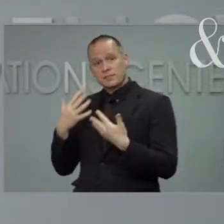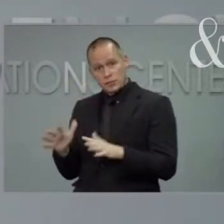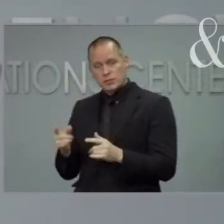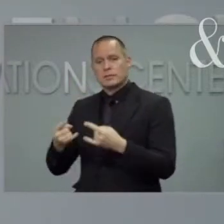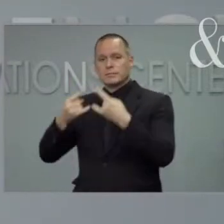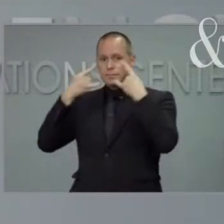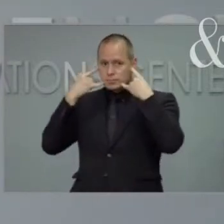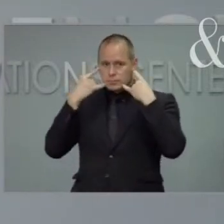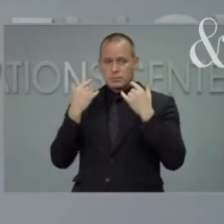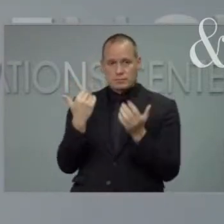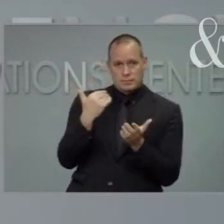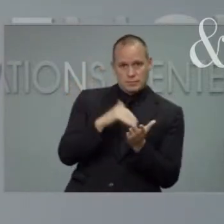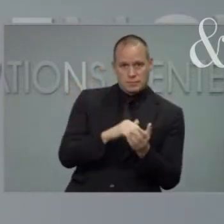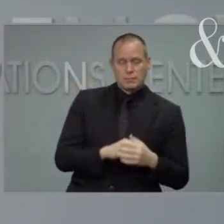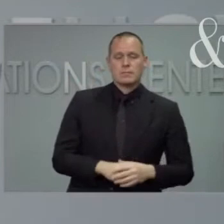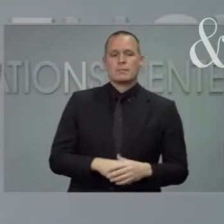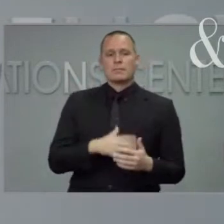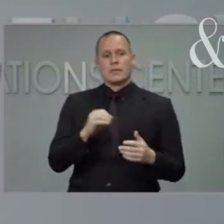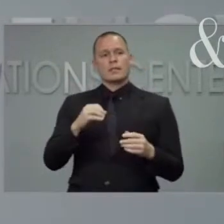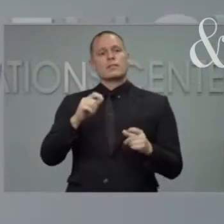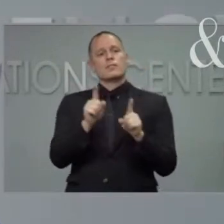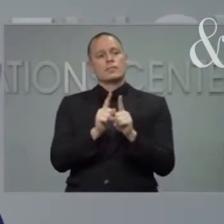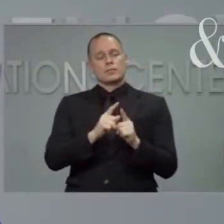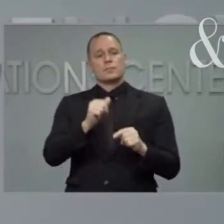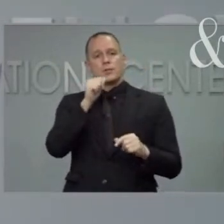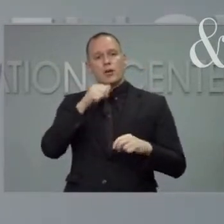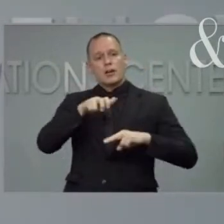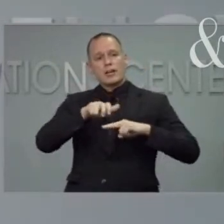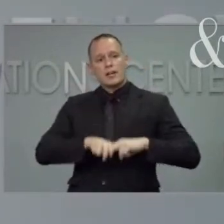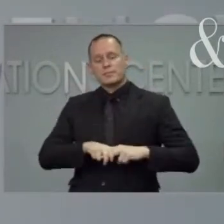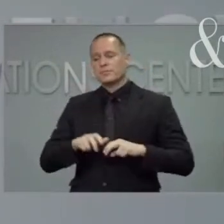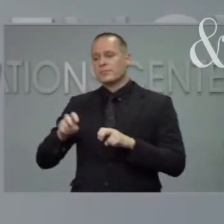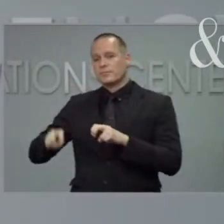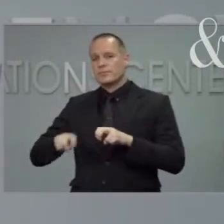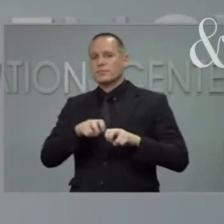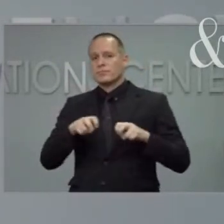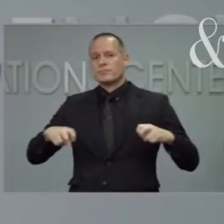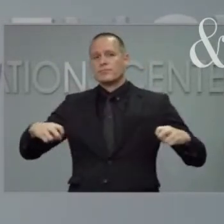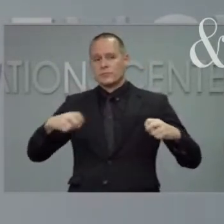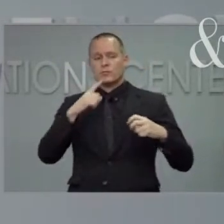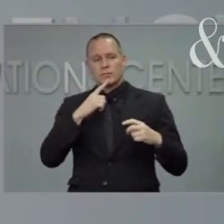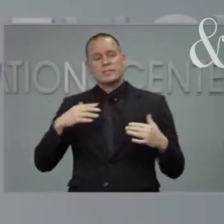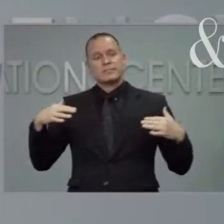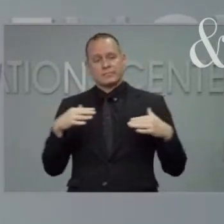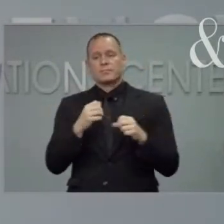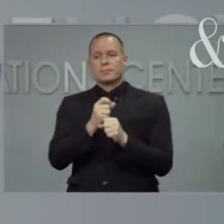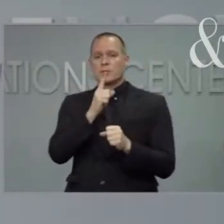feet of distance from other parties there at the bar. Thank you.